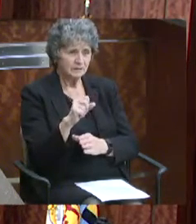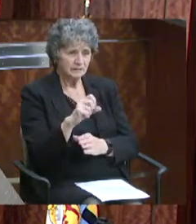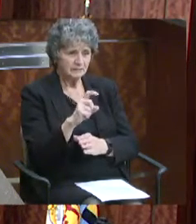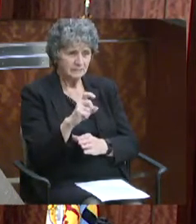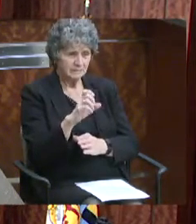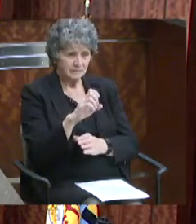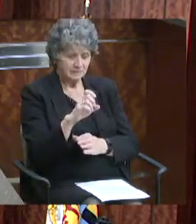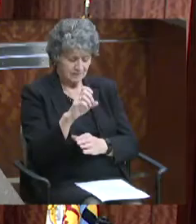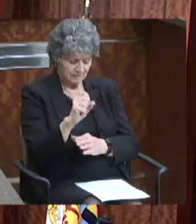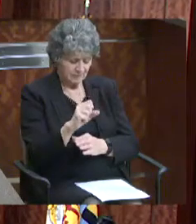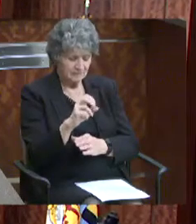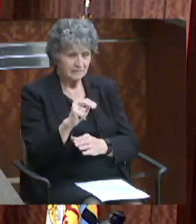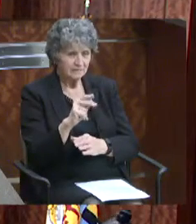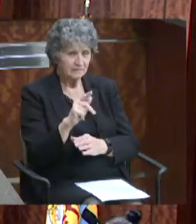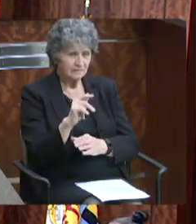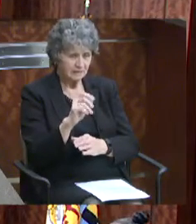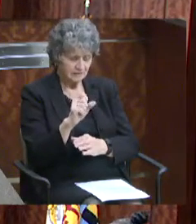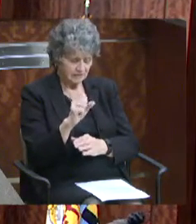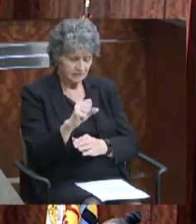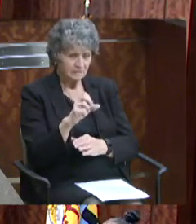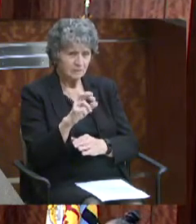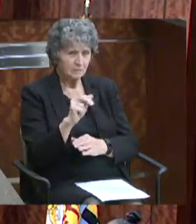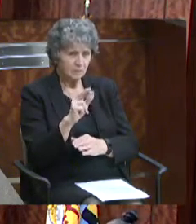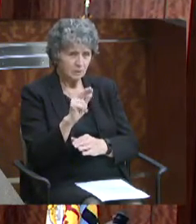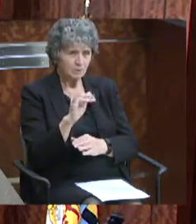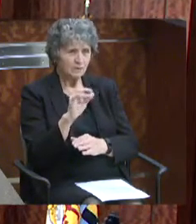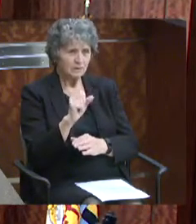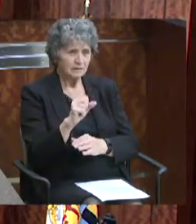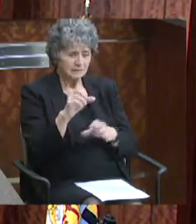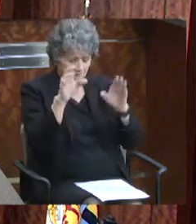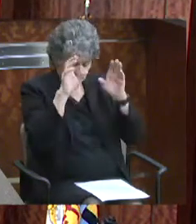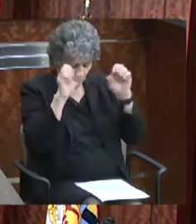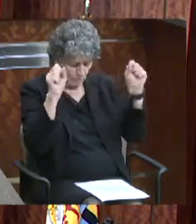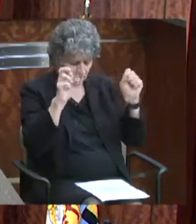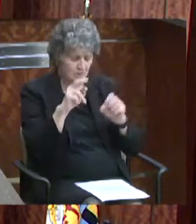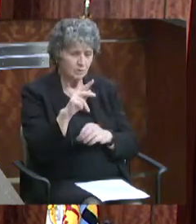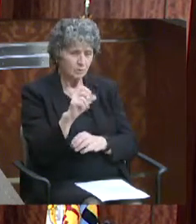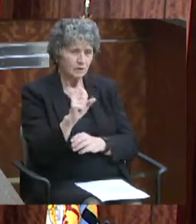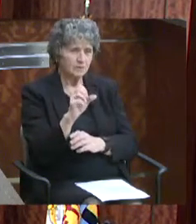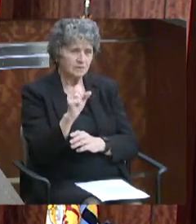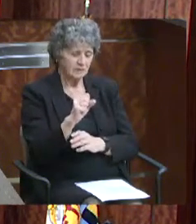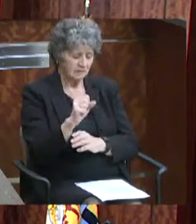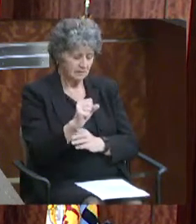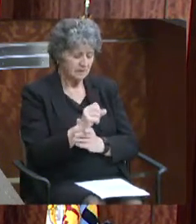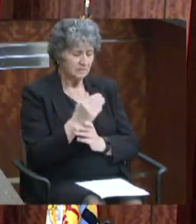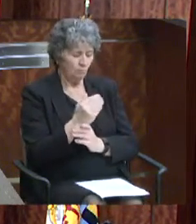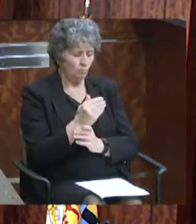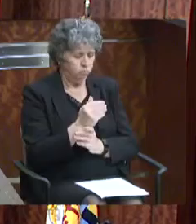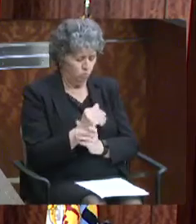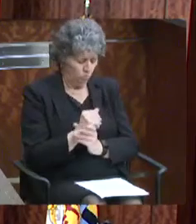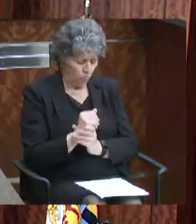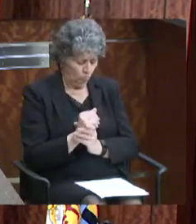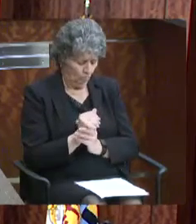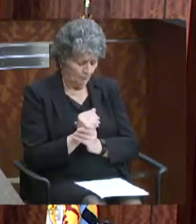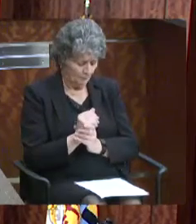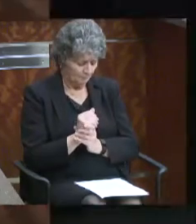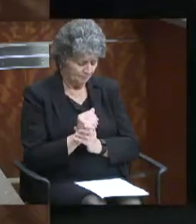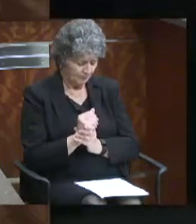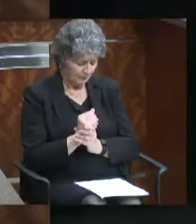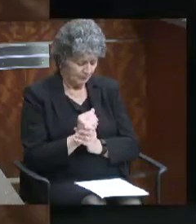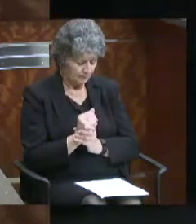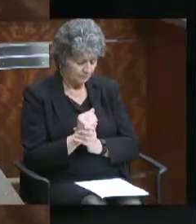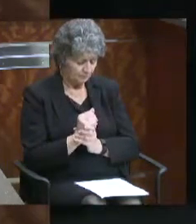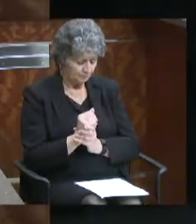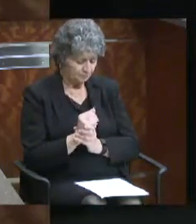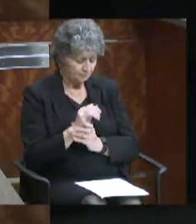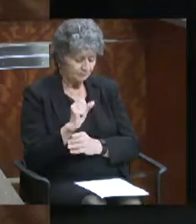Ms. Nicholas? Yes. Ms. Crary? Yes. President Rex? Yes. Thank you, Ms. Saylor.